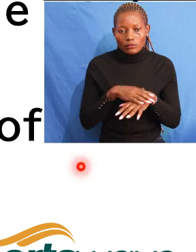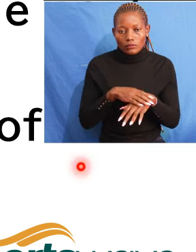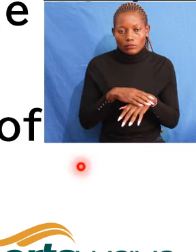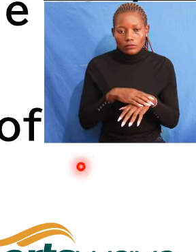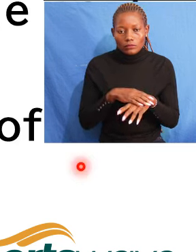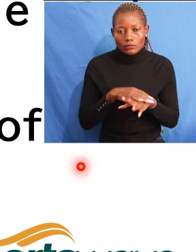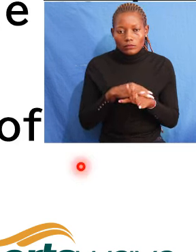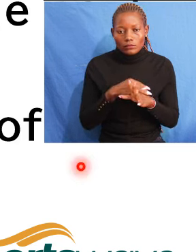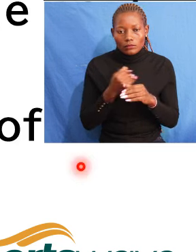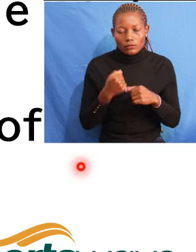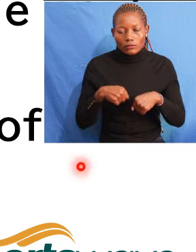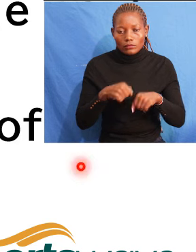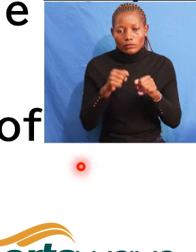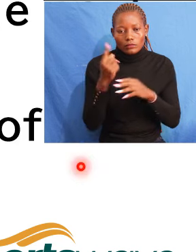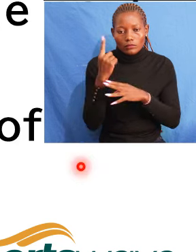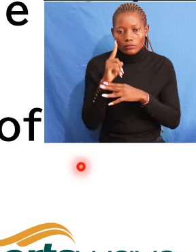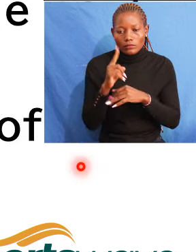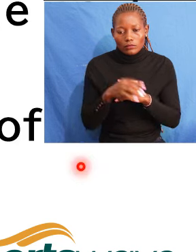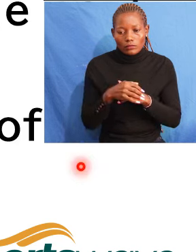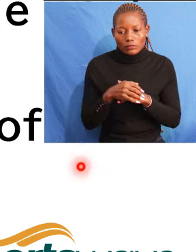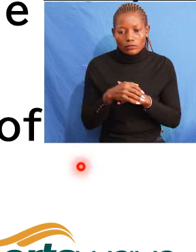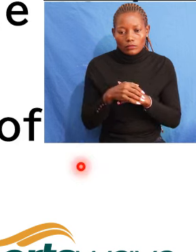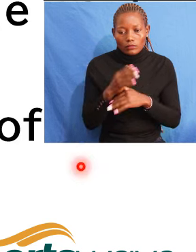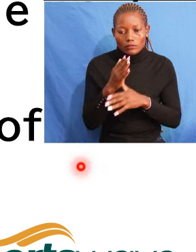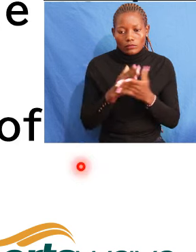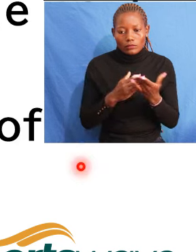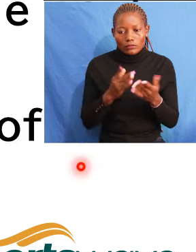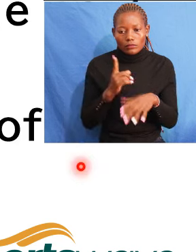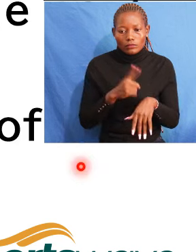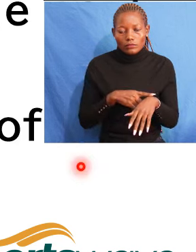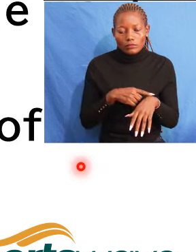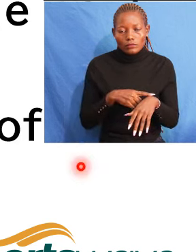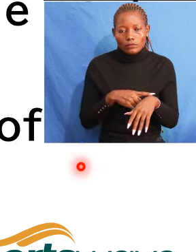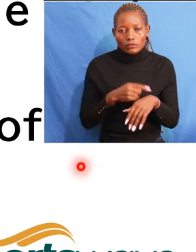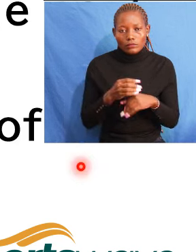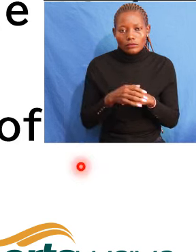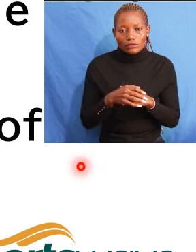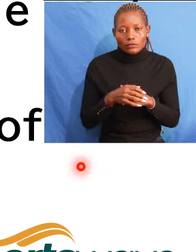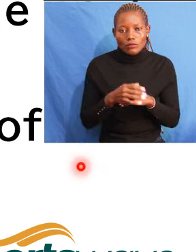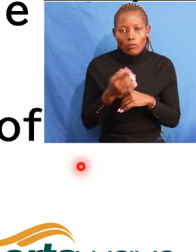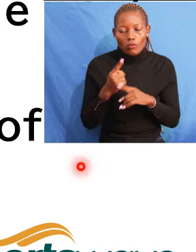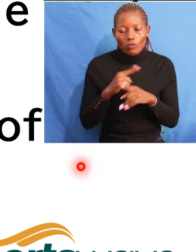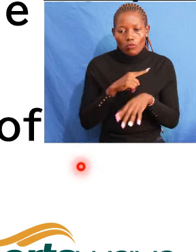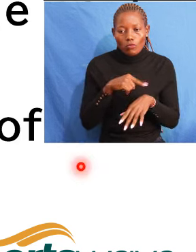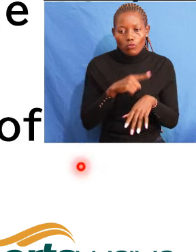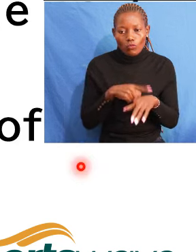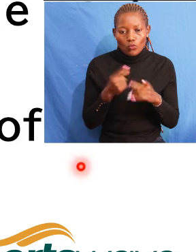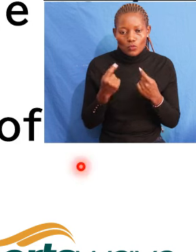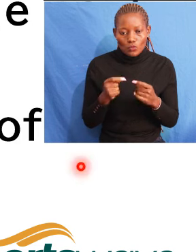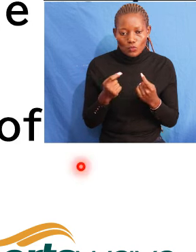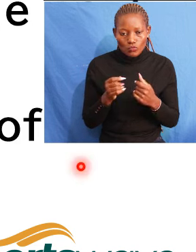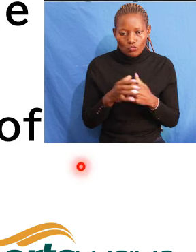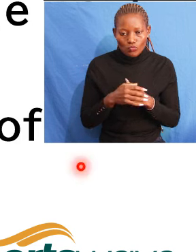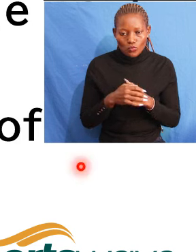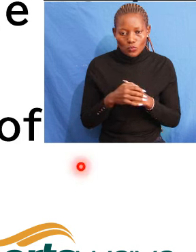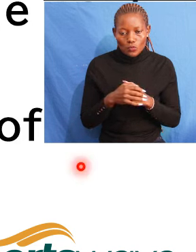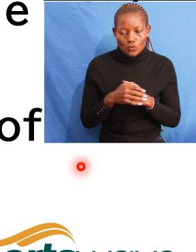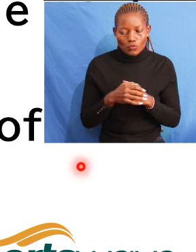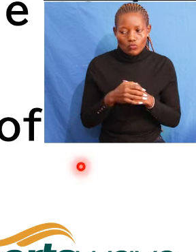recovery strategies for like halftime of soccer game. But when you try to recover from the